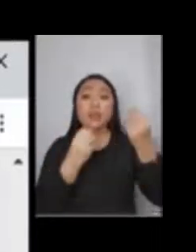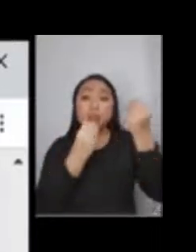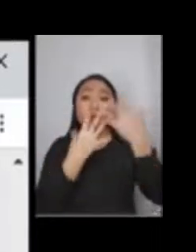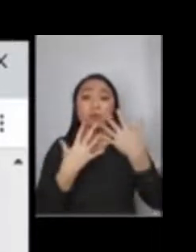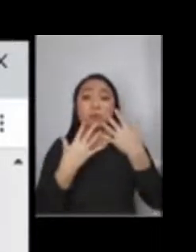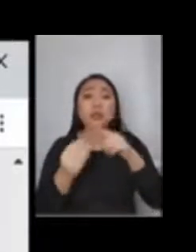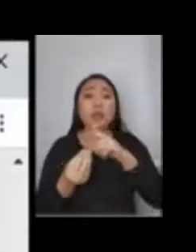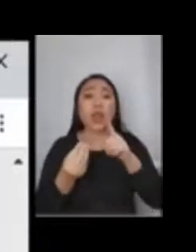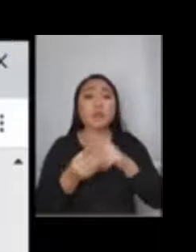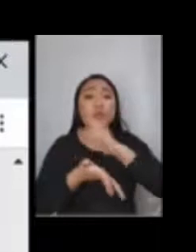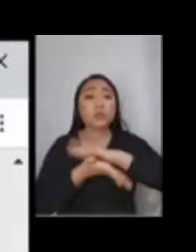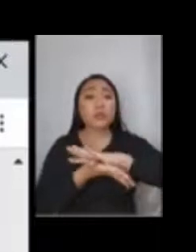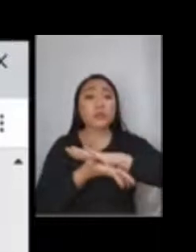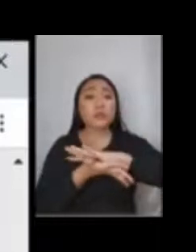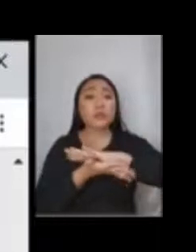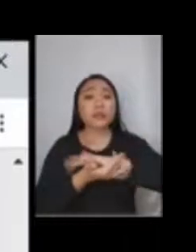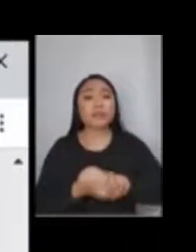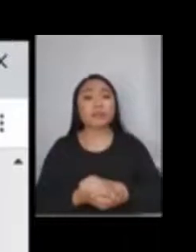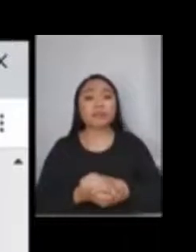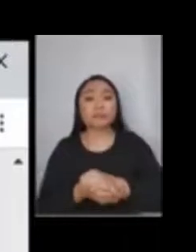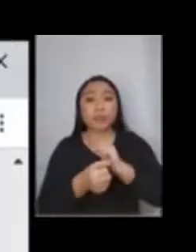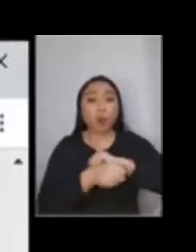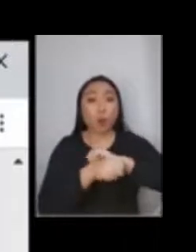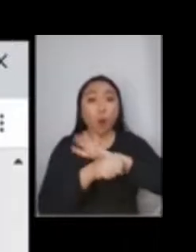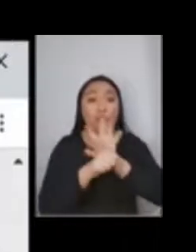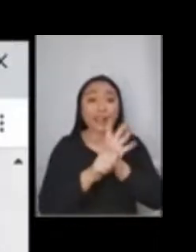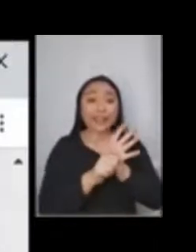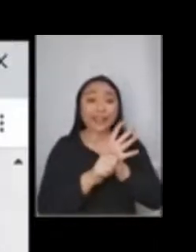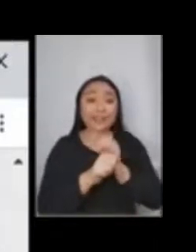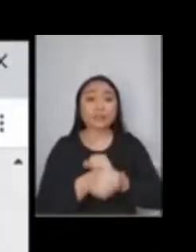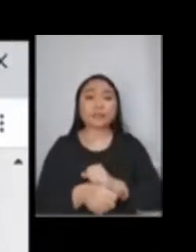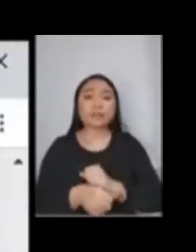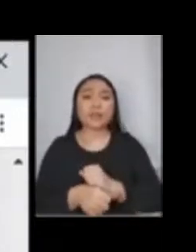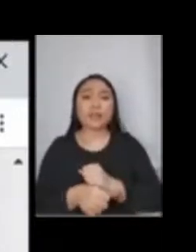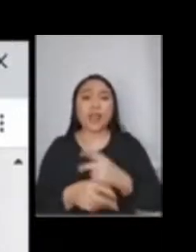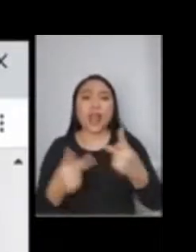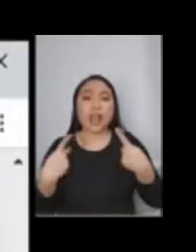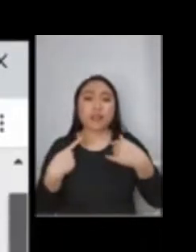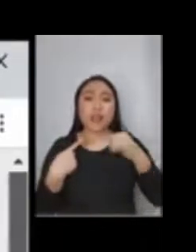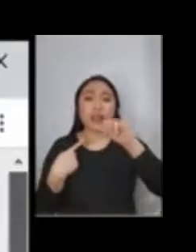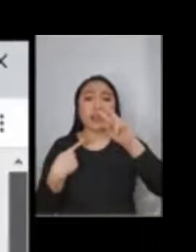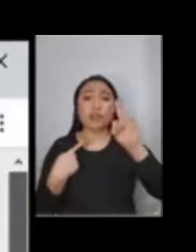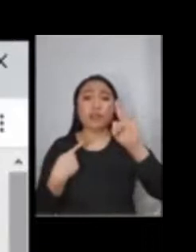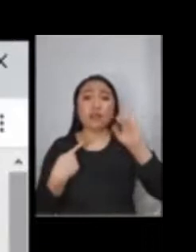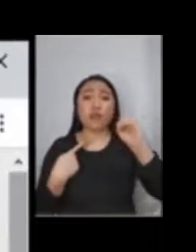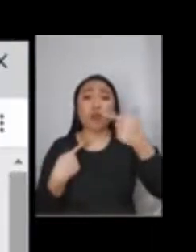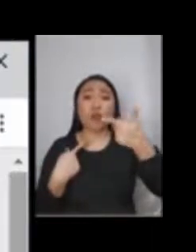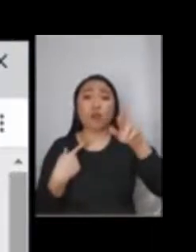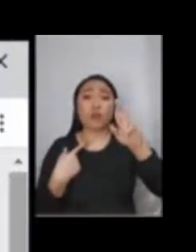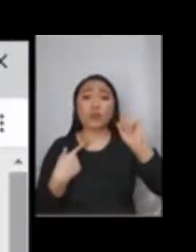and policy or research notes mula kay UP. Yan, para may references din